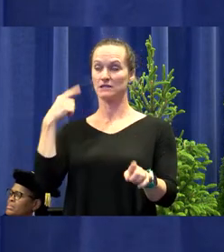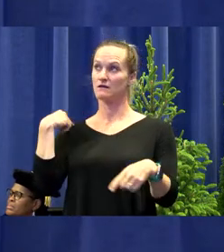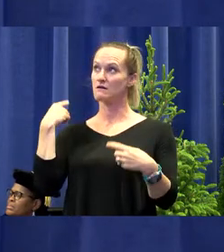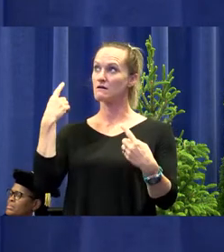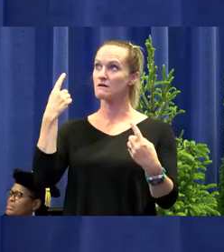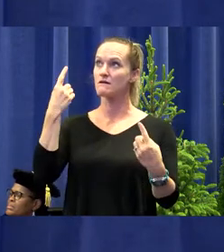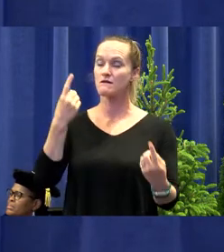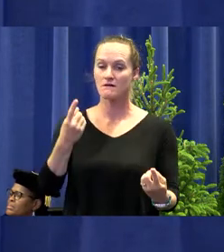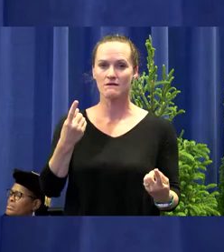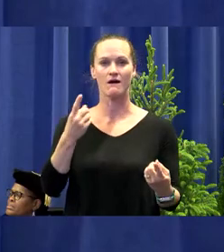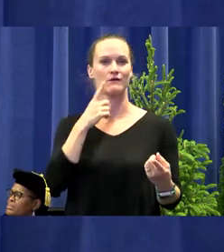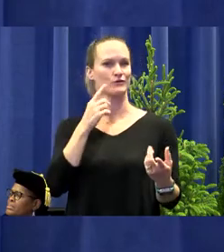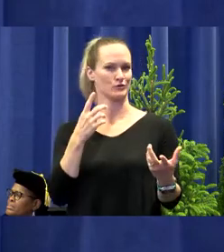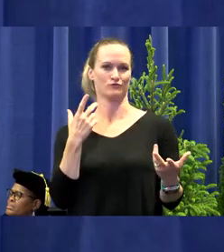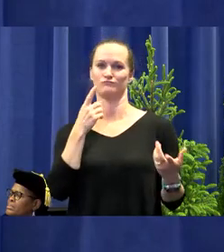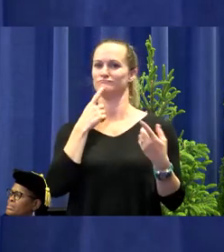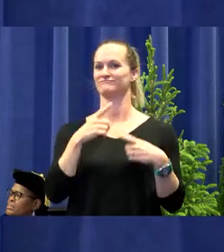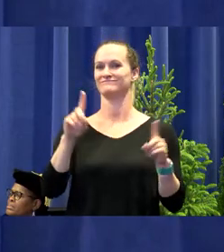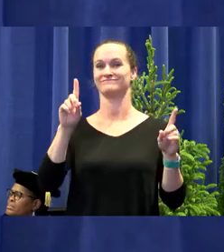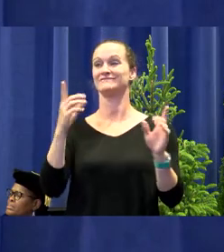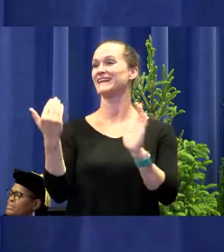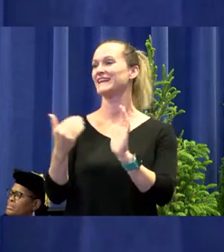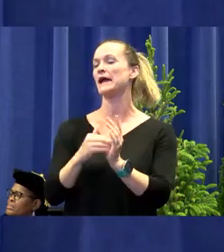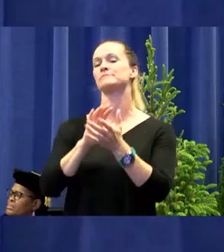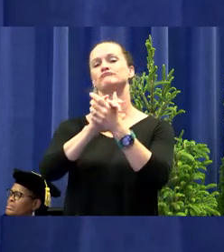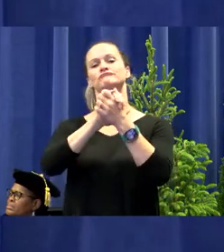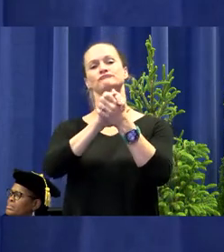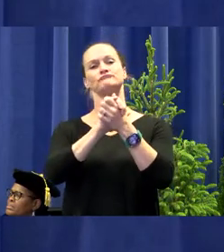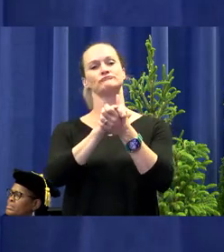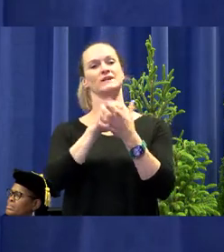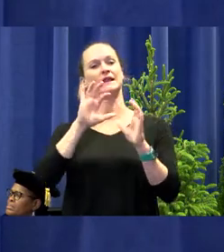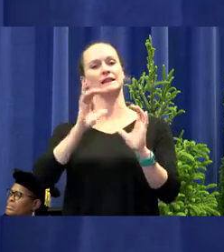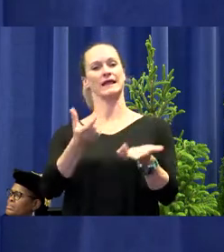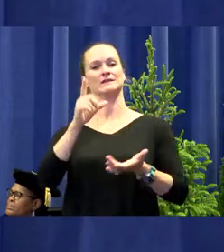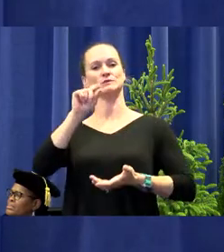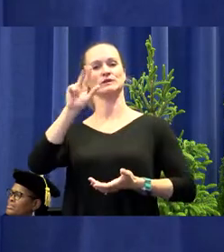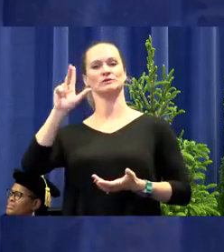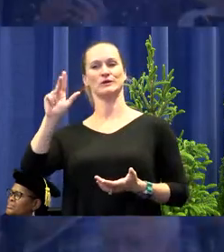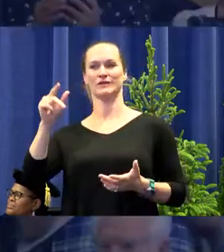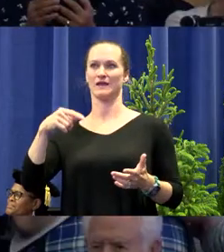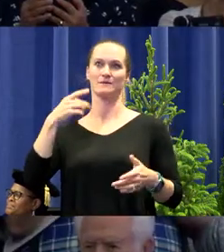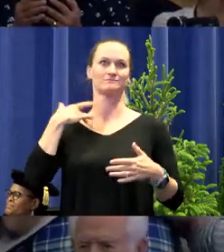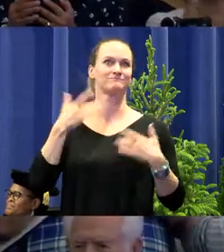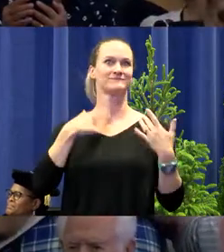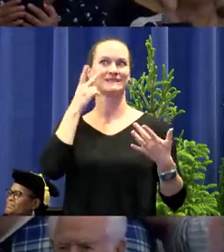of 2023. I can't wait to see how we will all grow.